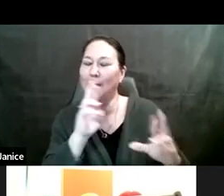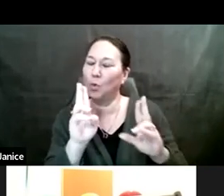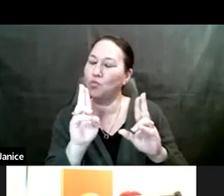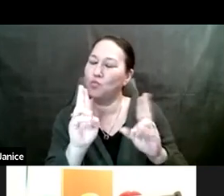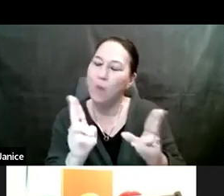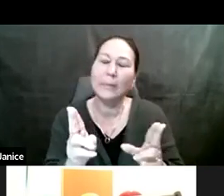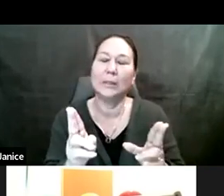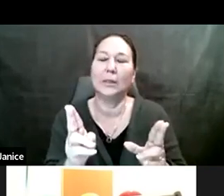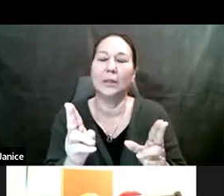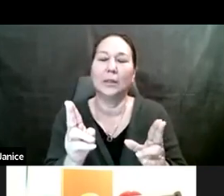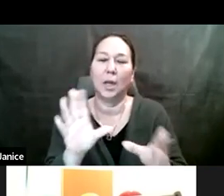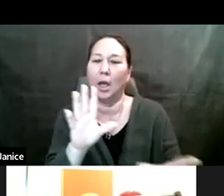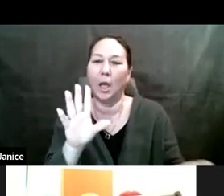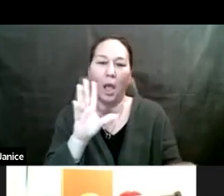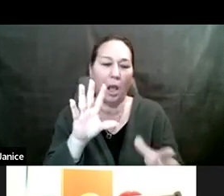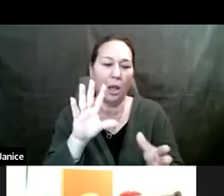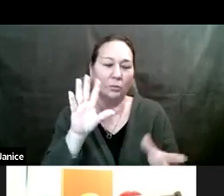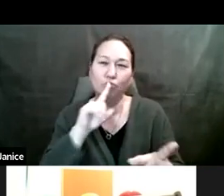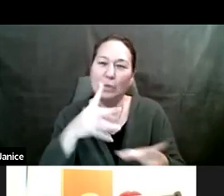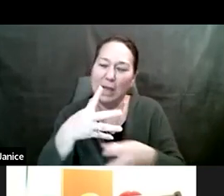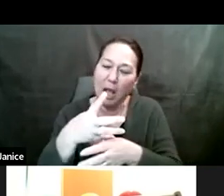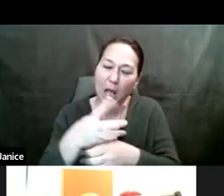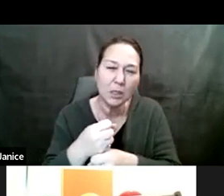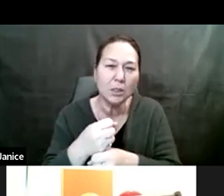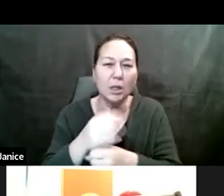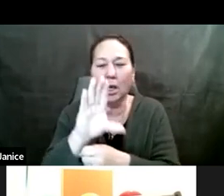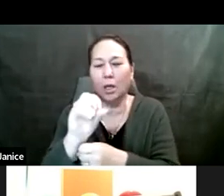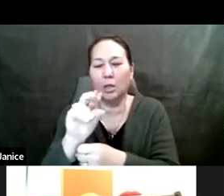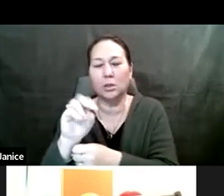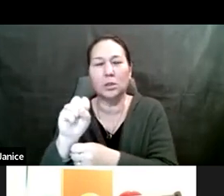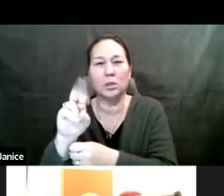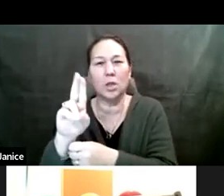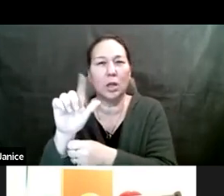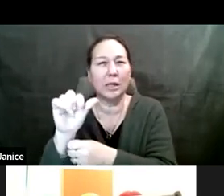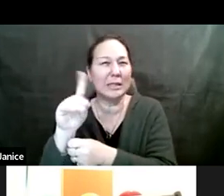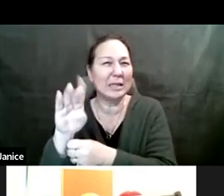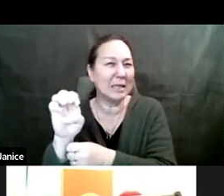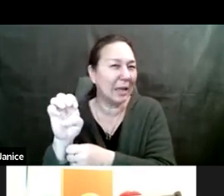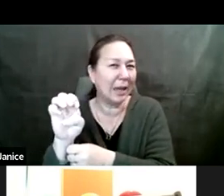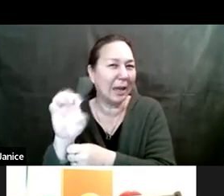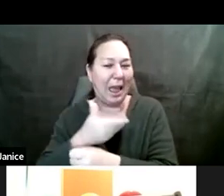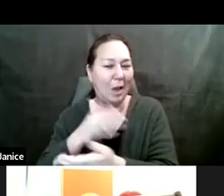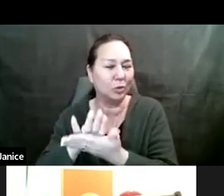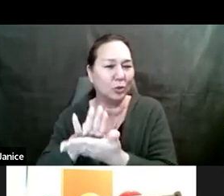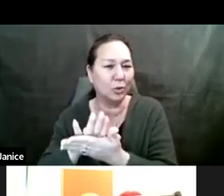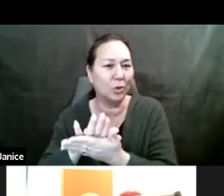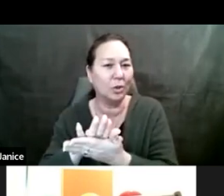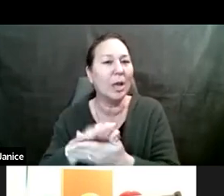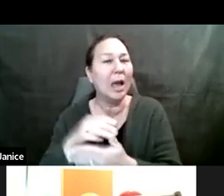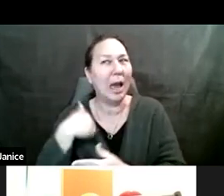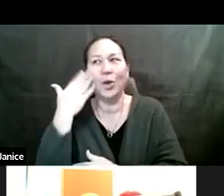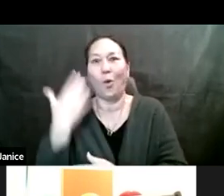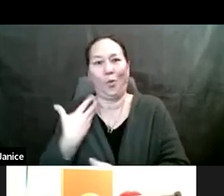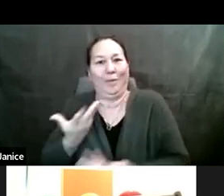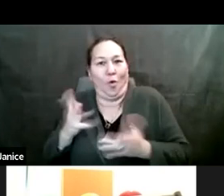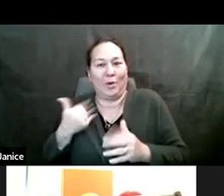schools and that there seems to be this I think understanding across the district that that needs to happen but that it needs to be done in a